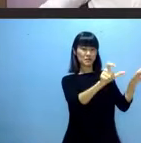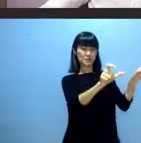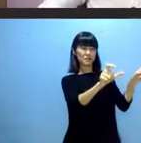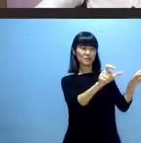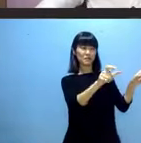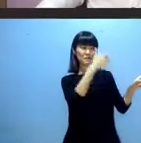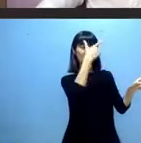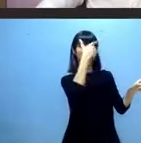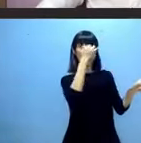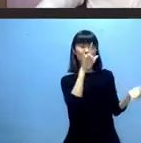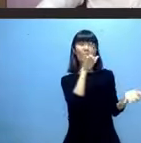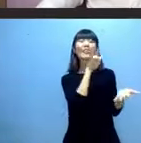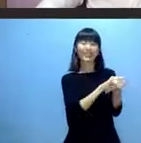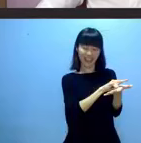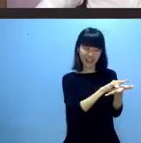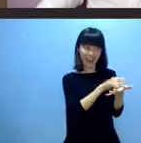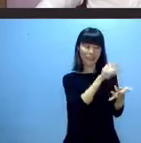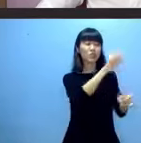Tell us more.